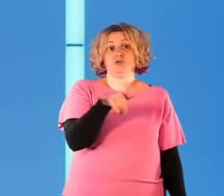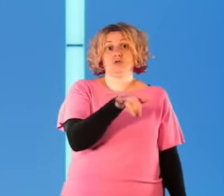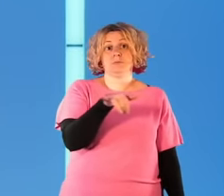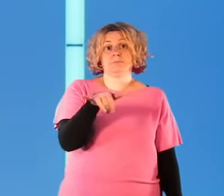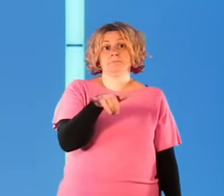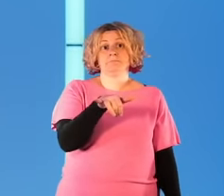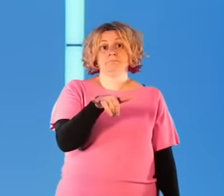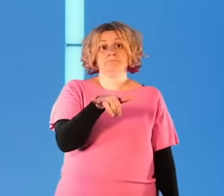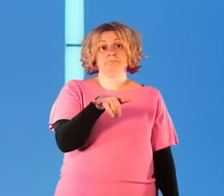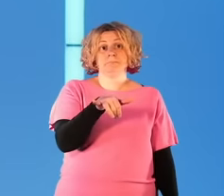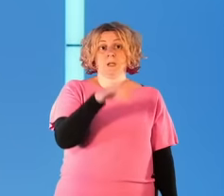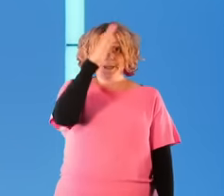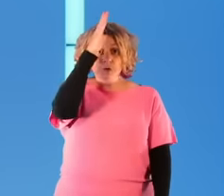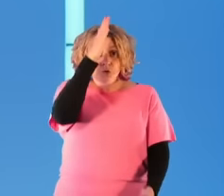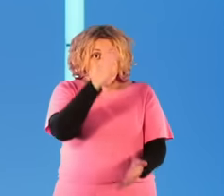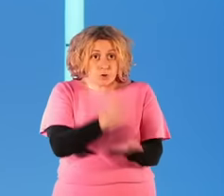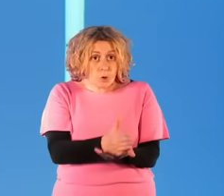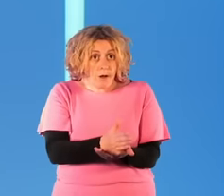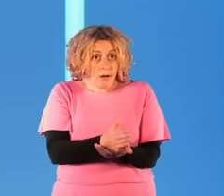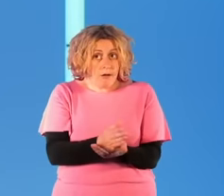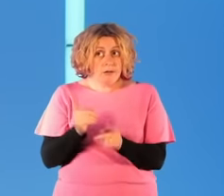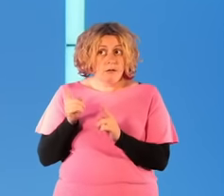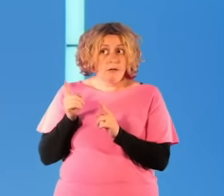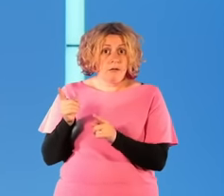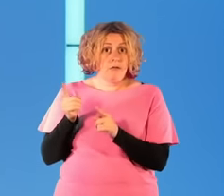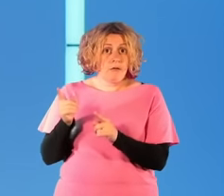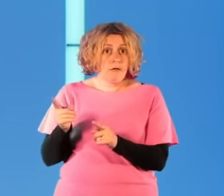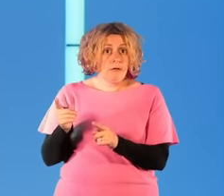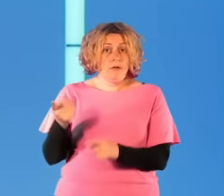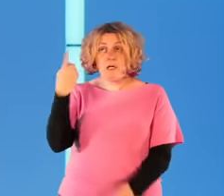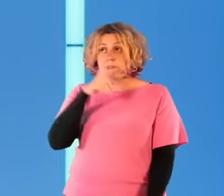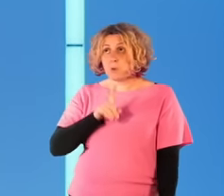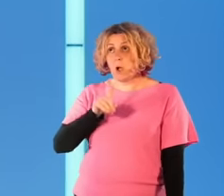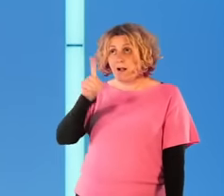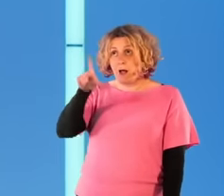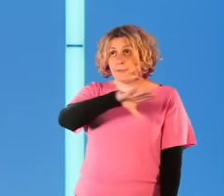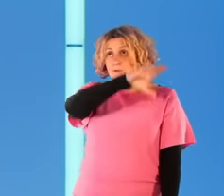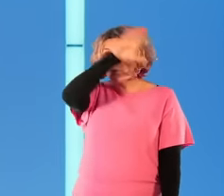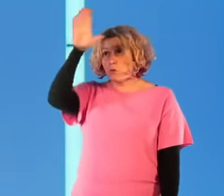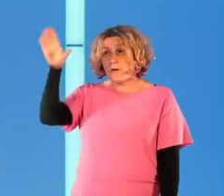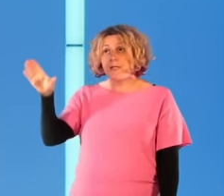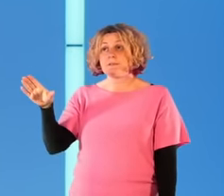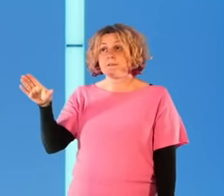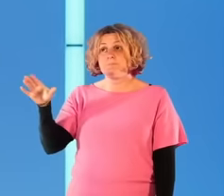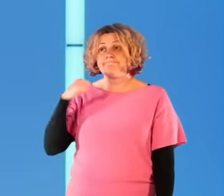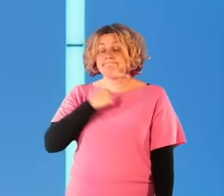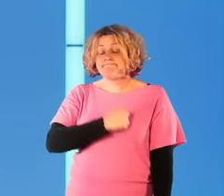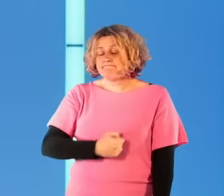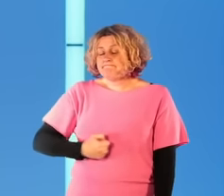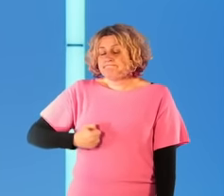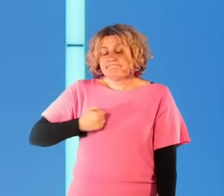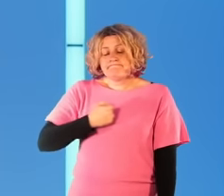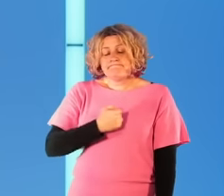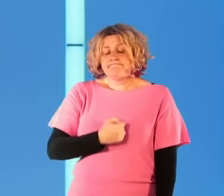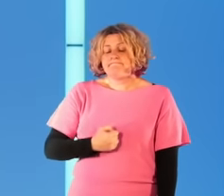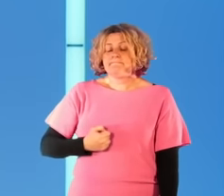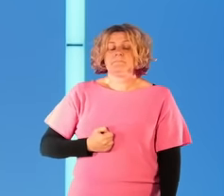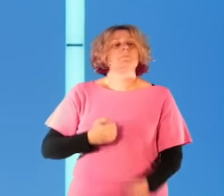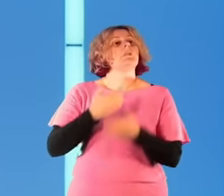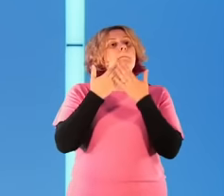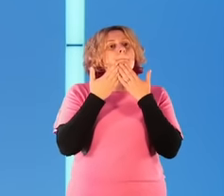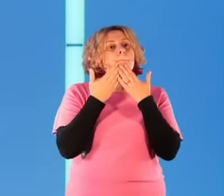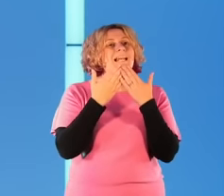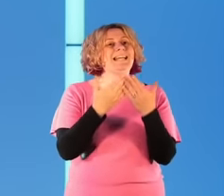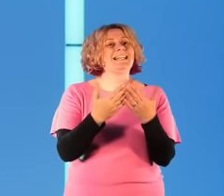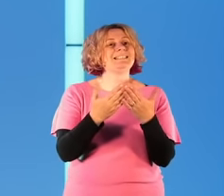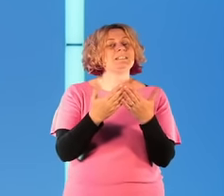And the only way to be sure is to come to Christ. Please, please, please,